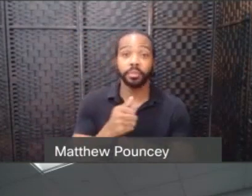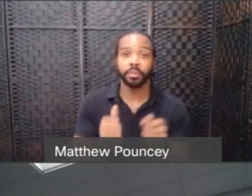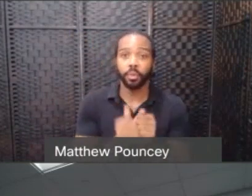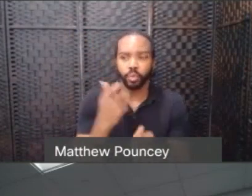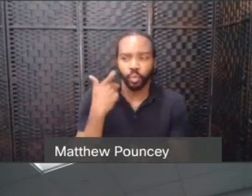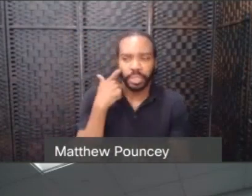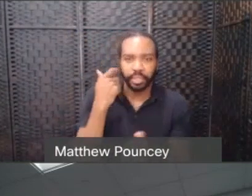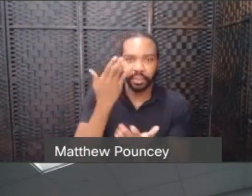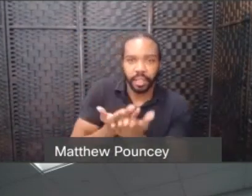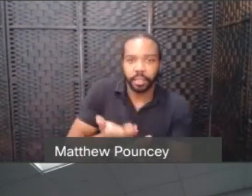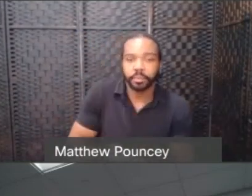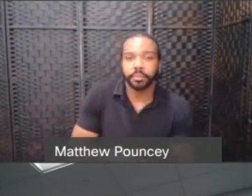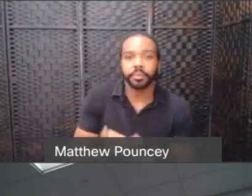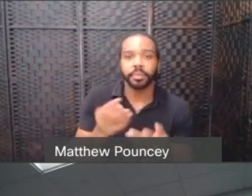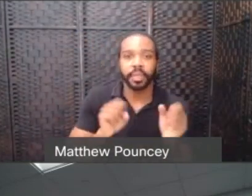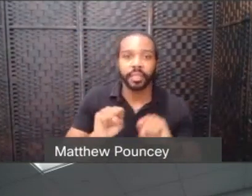evidence.